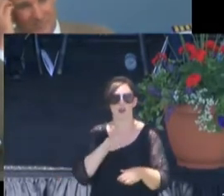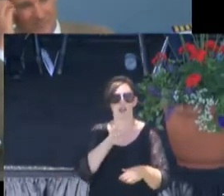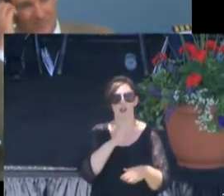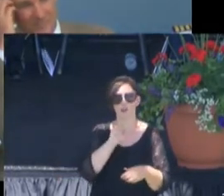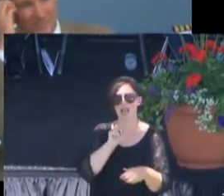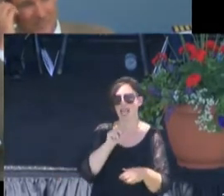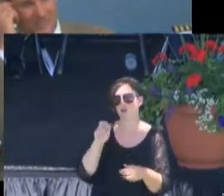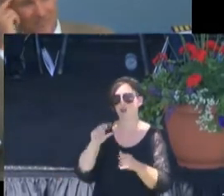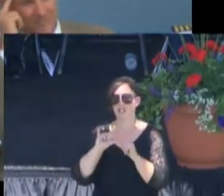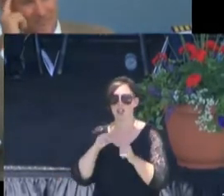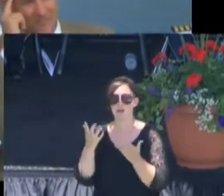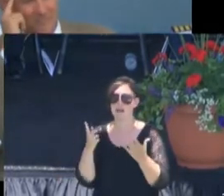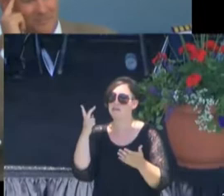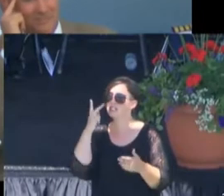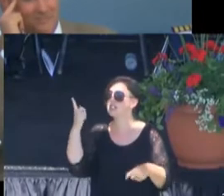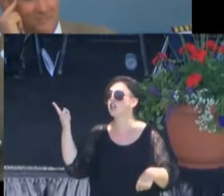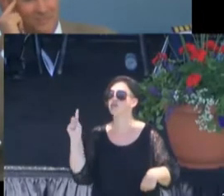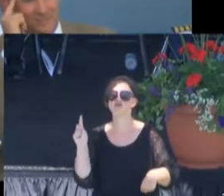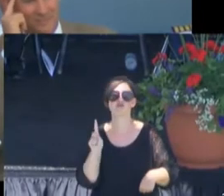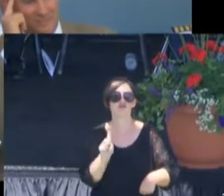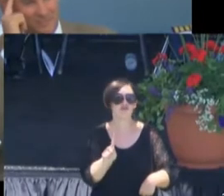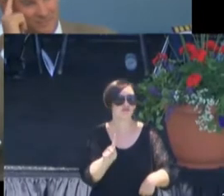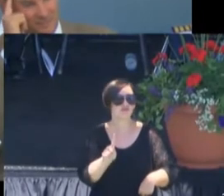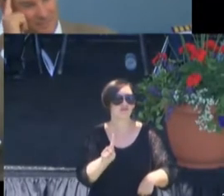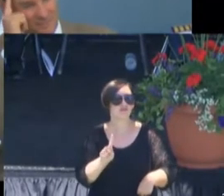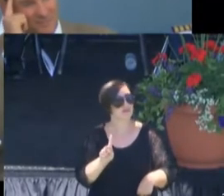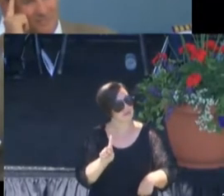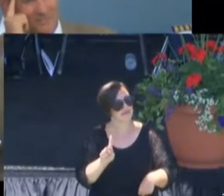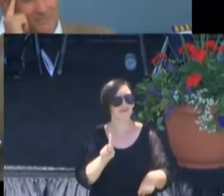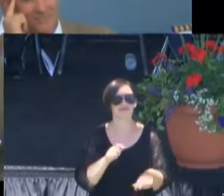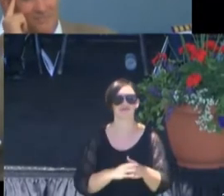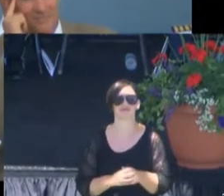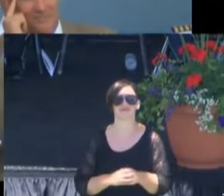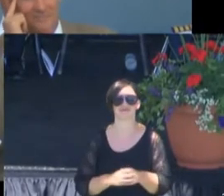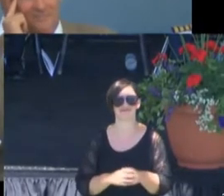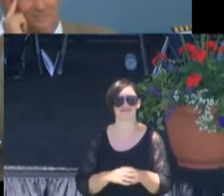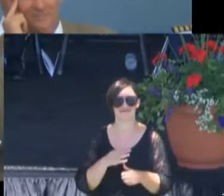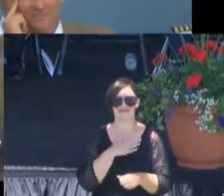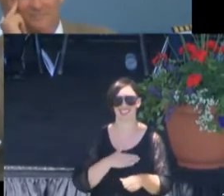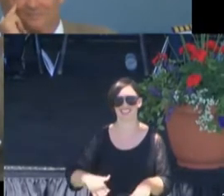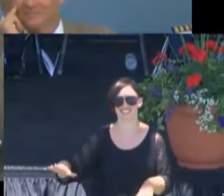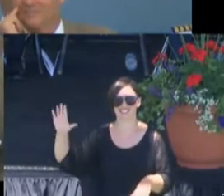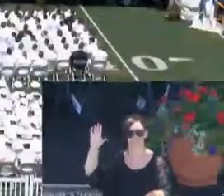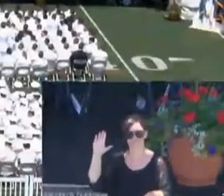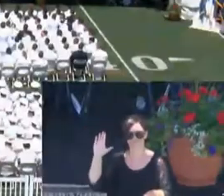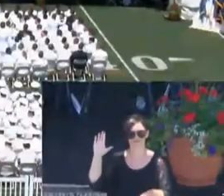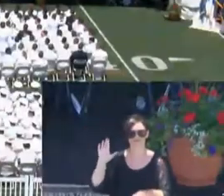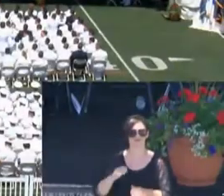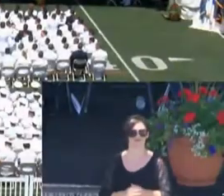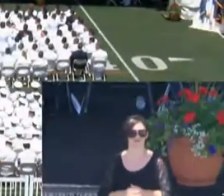see this guy coming on board with his hammer. So please raise your right hand.